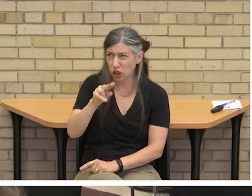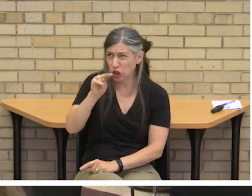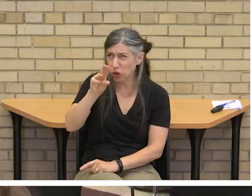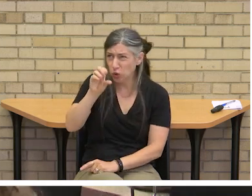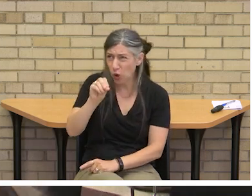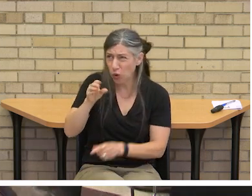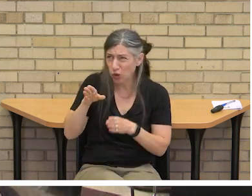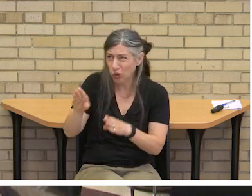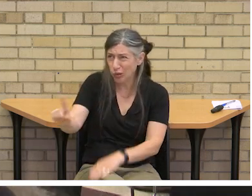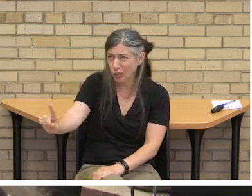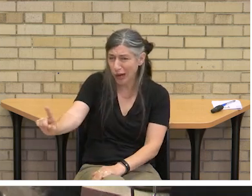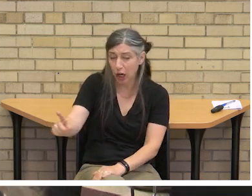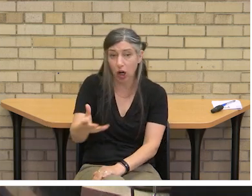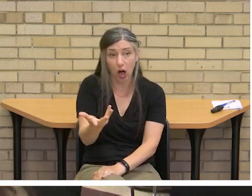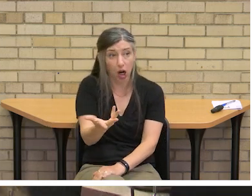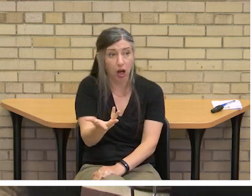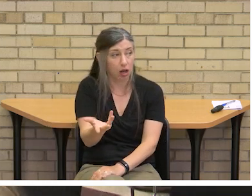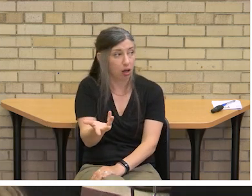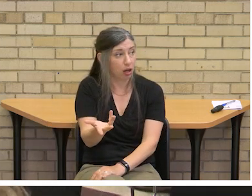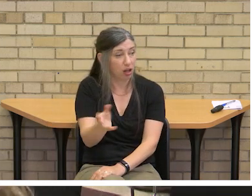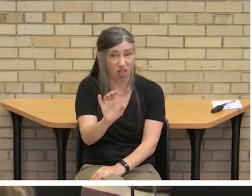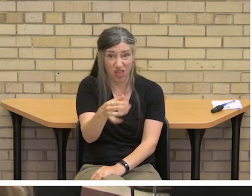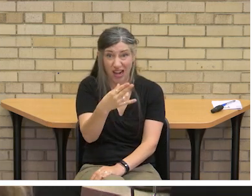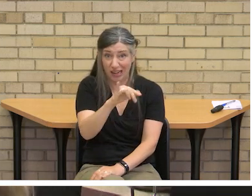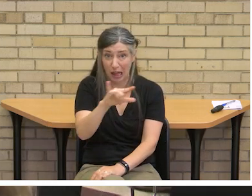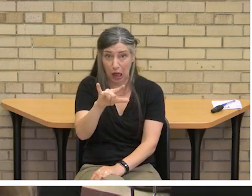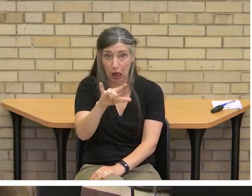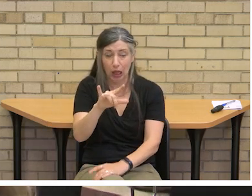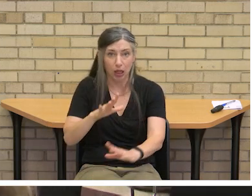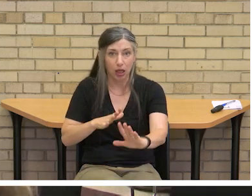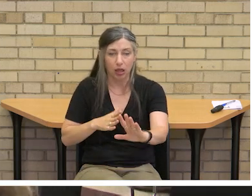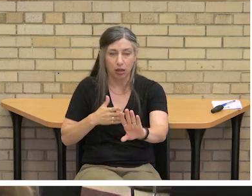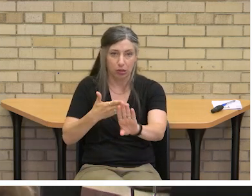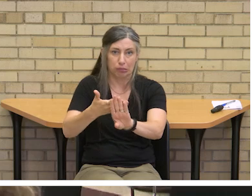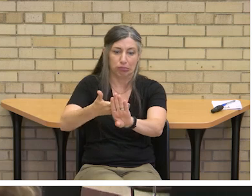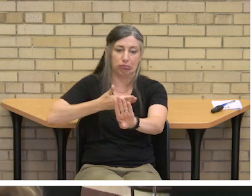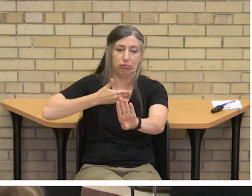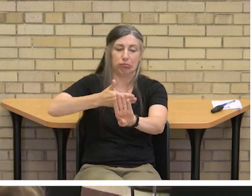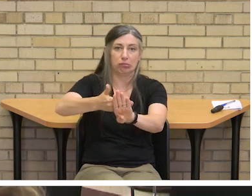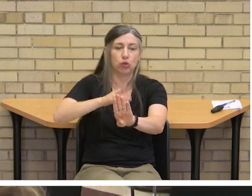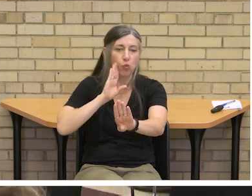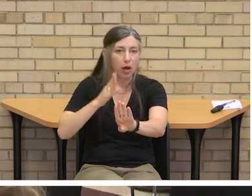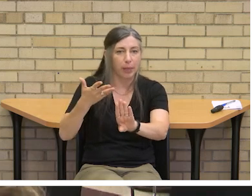They say that the crew will be clearing the hillside up to the steps from the trail.